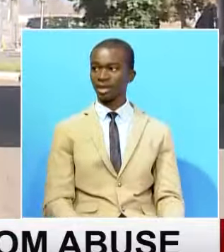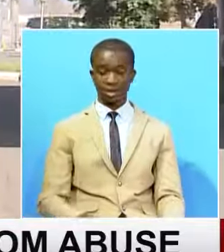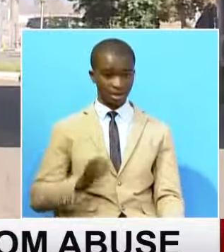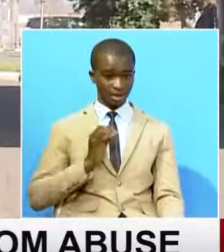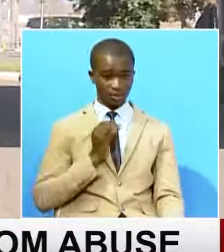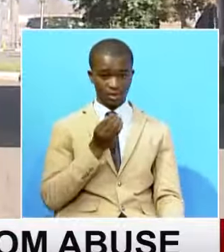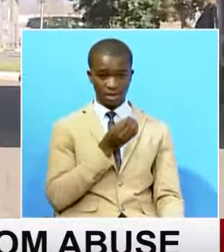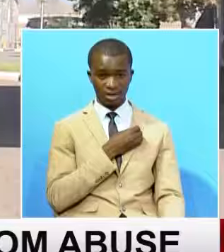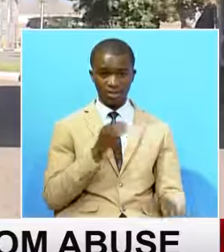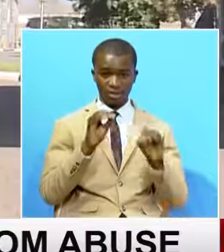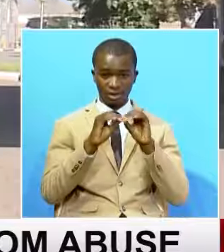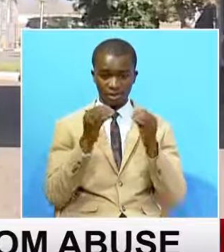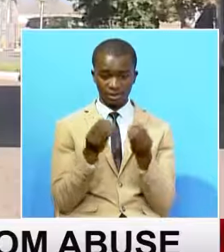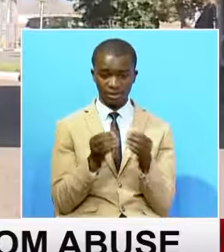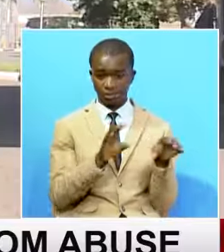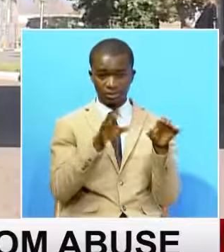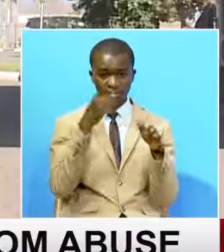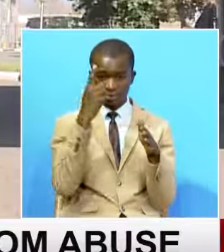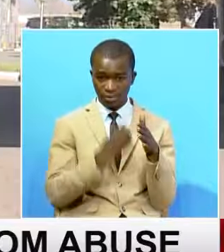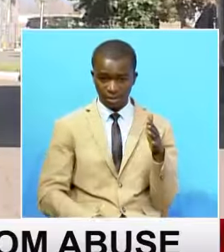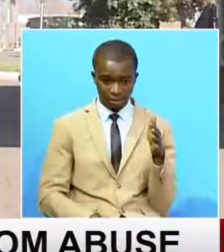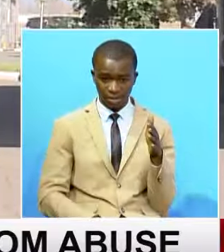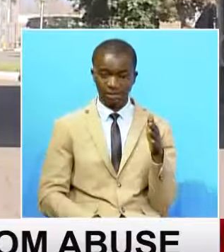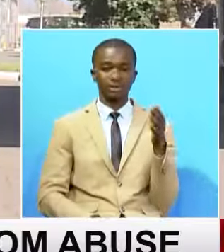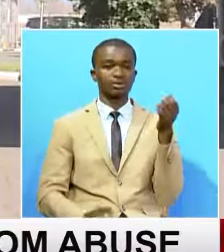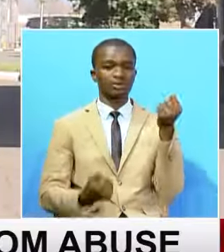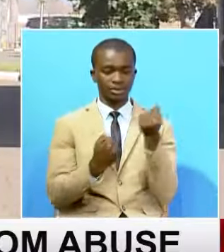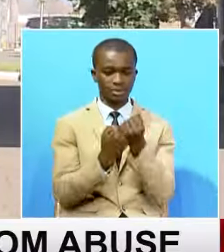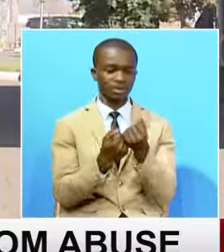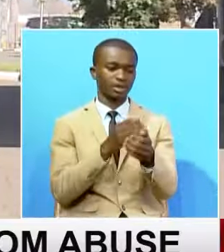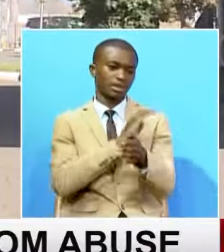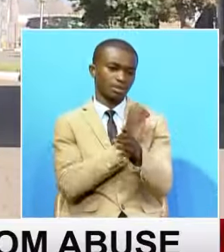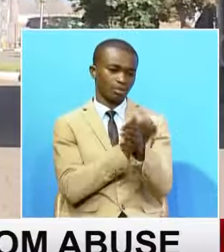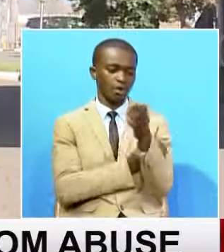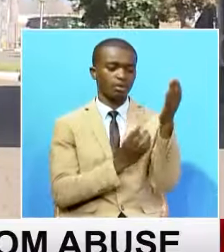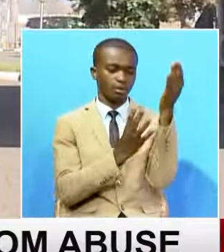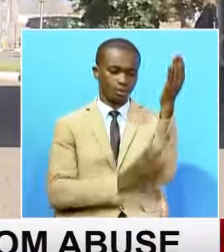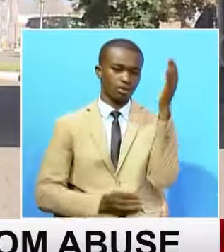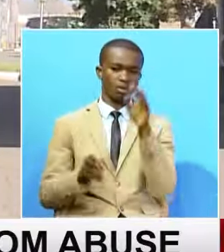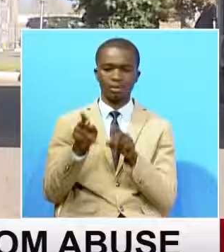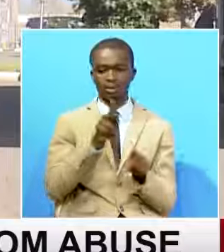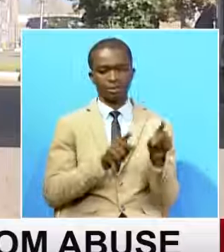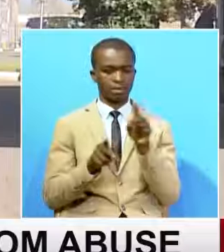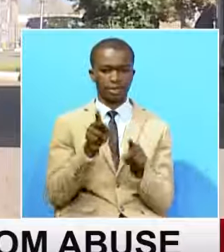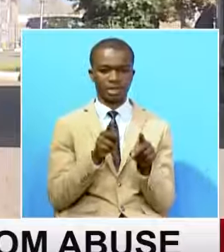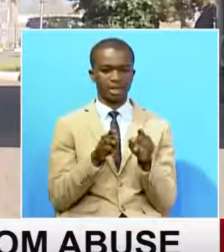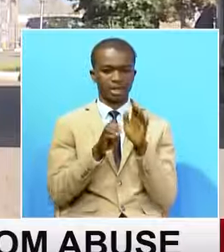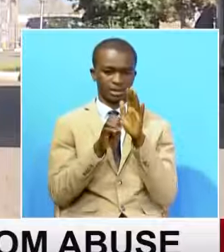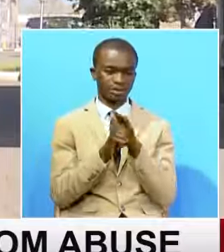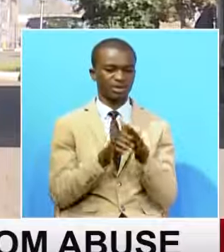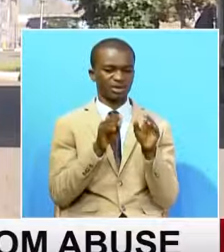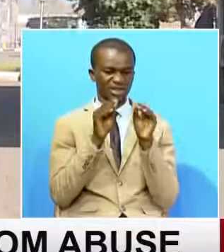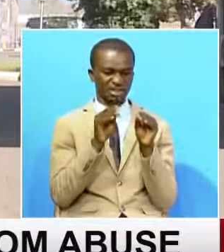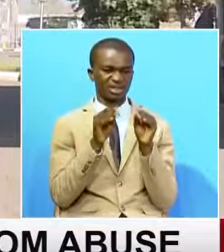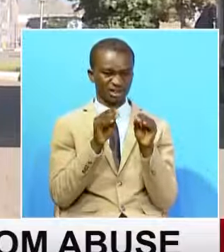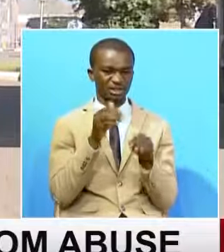program is a mentorship program where we have girls receiving mentorship with regards